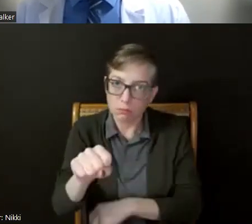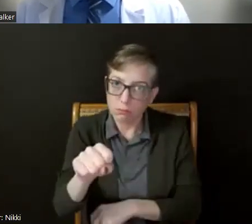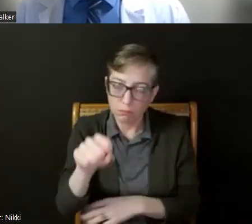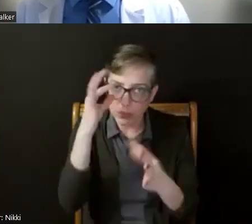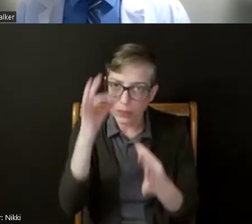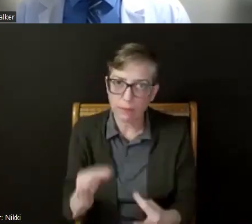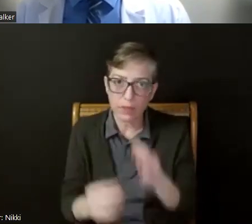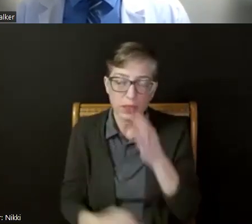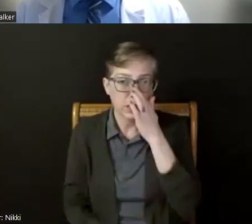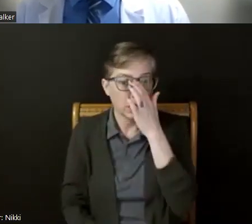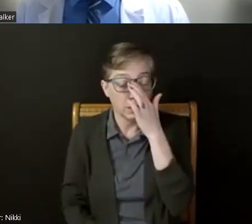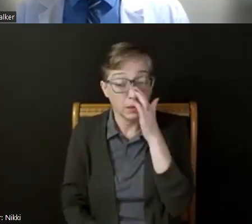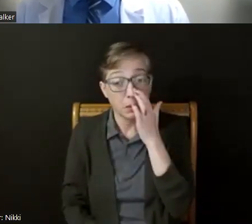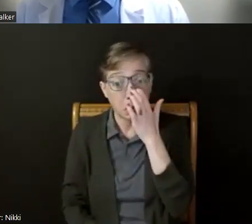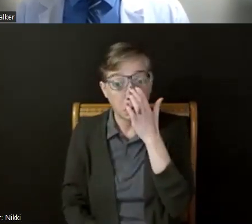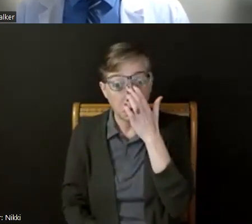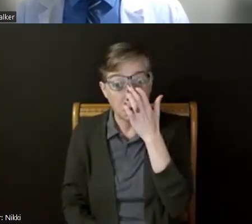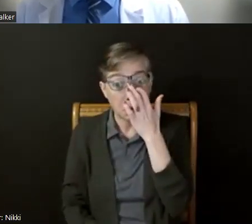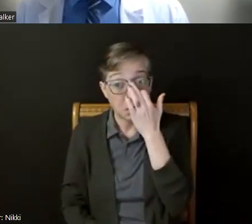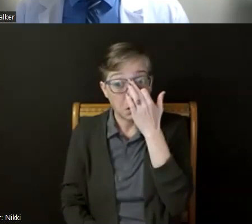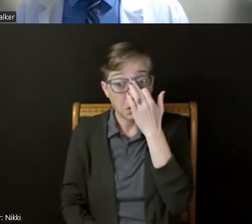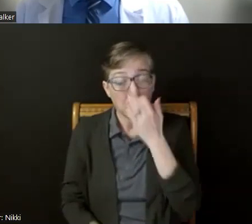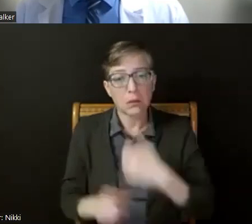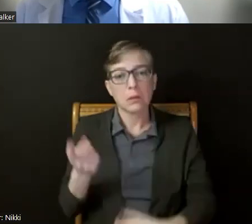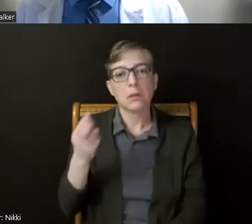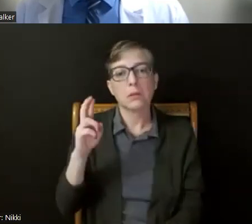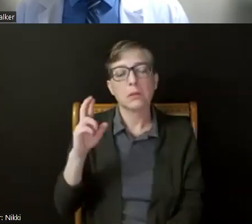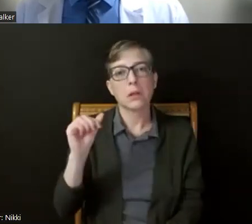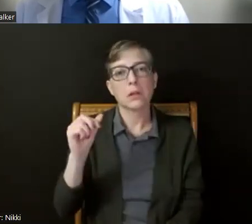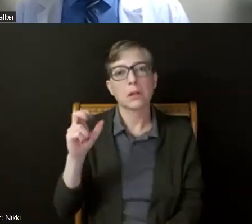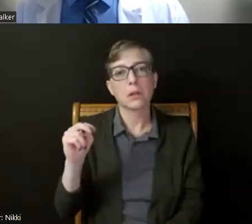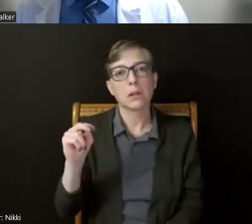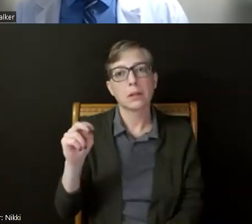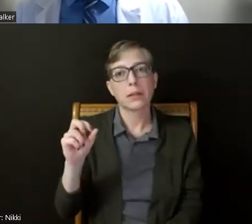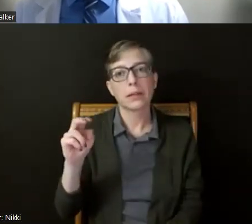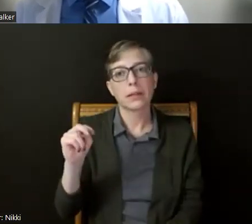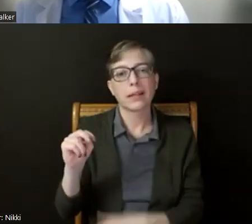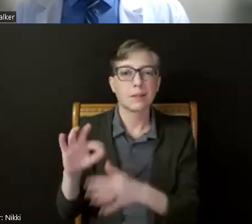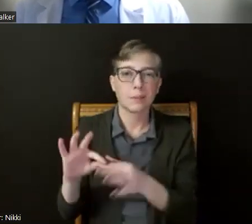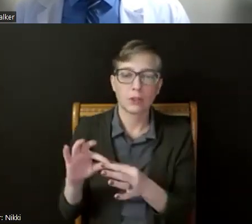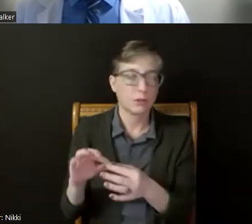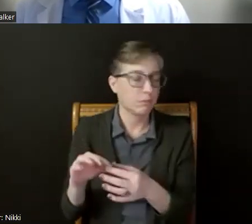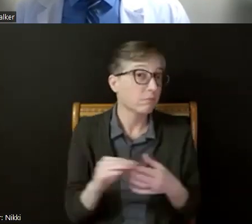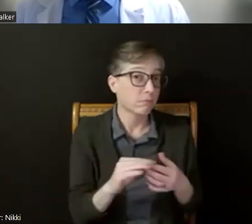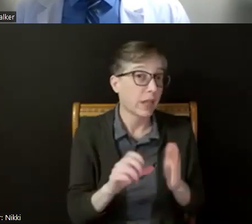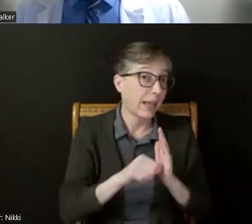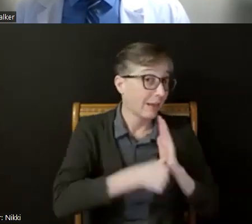That like Dr. Cannon said, should never be anything that is ignored.